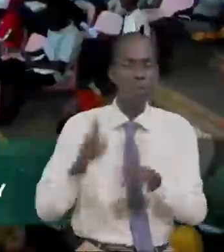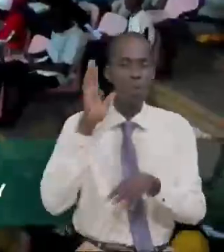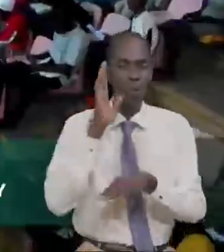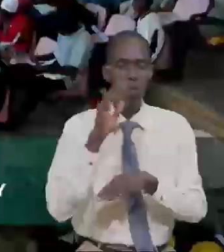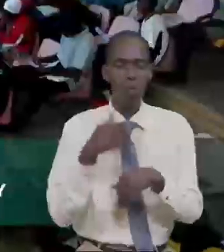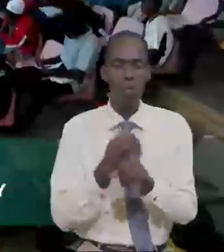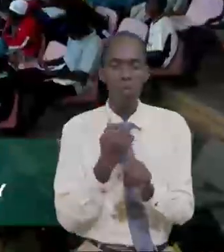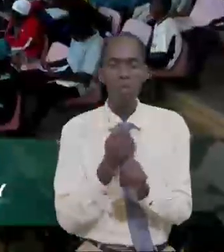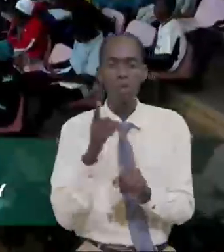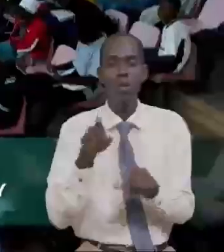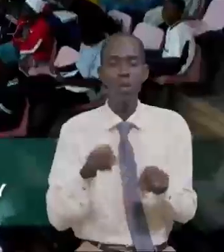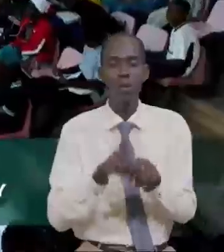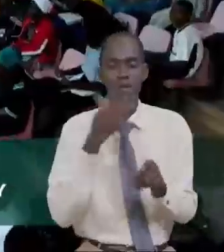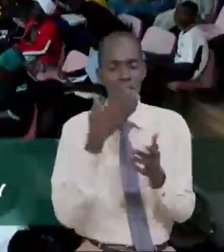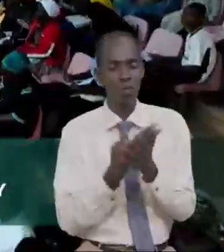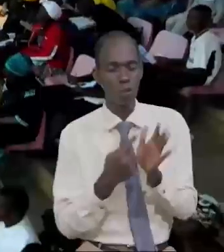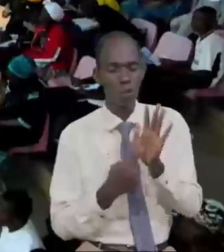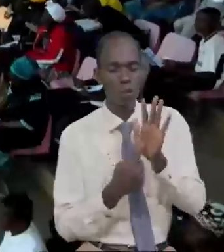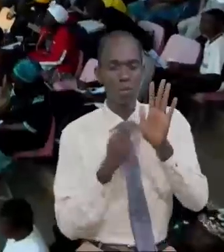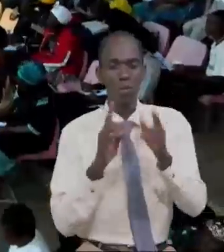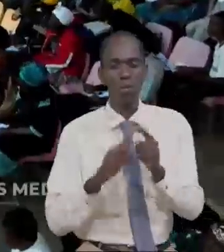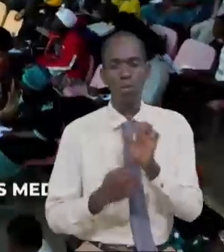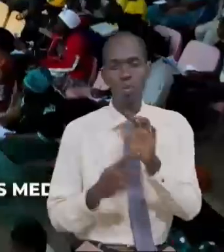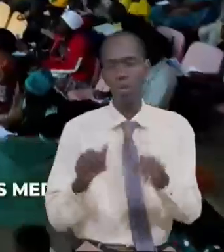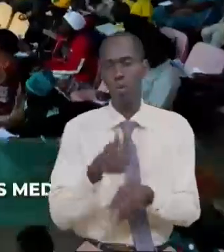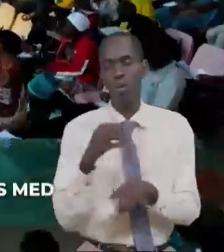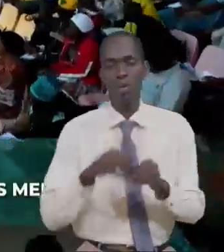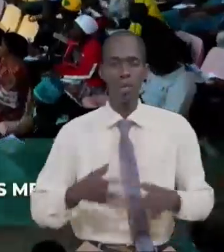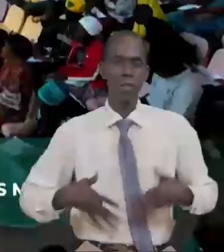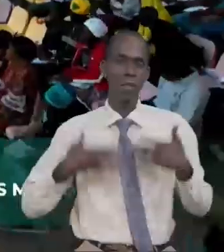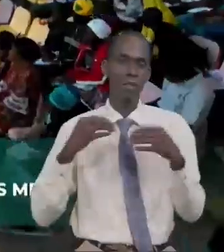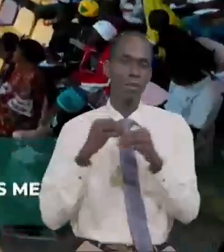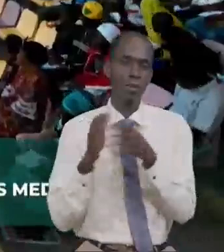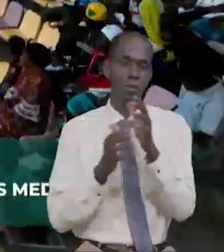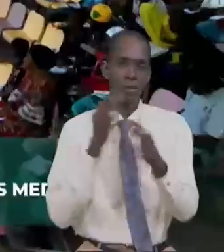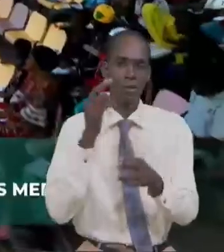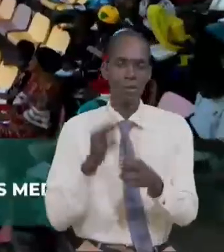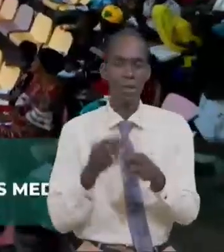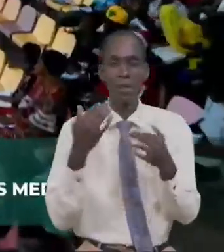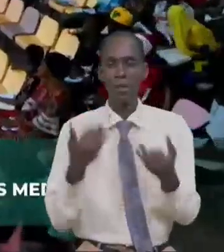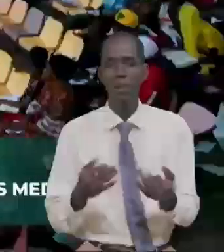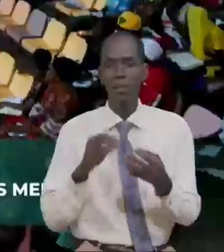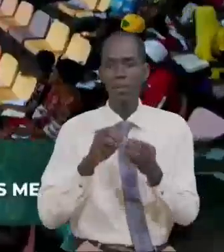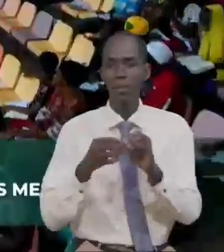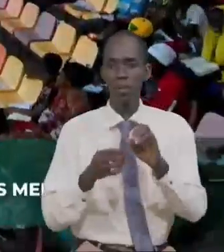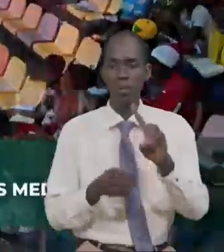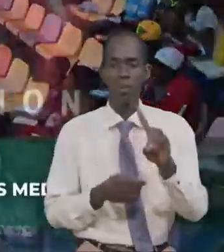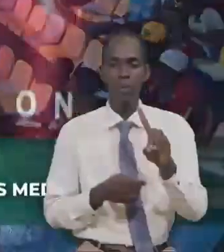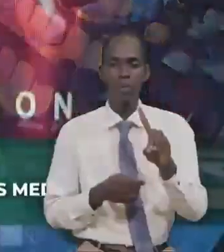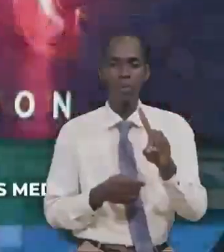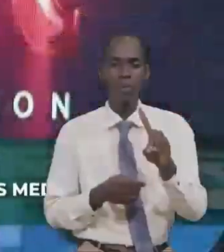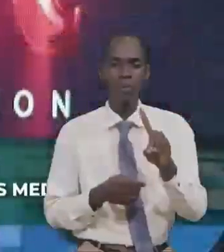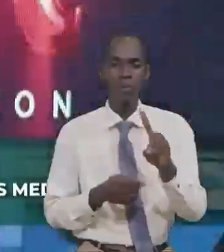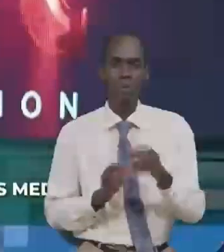one. Number one, the meaningless foolishness of thoughtless mediocres. Look at Proverbs